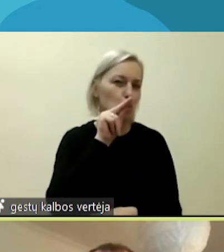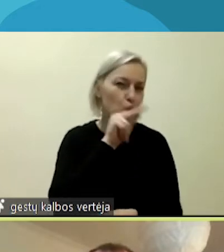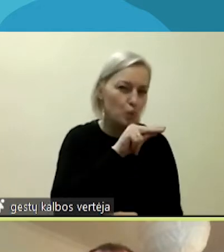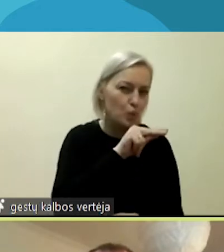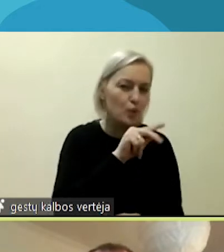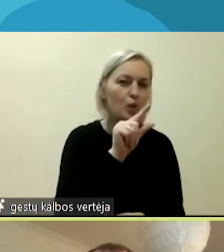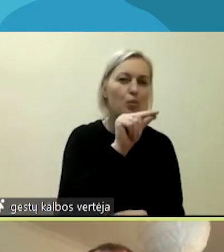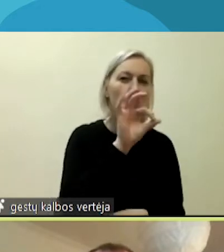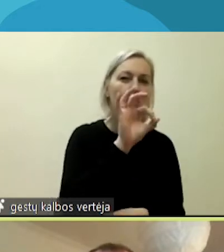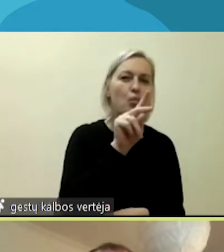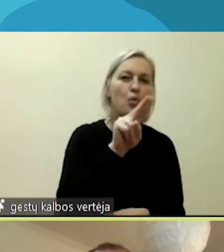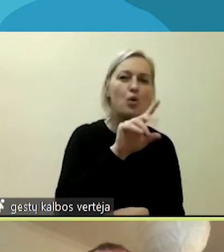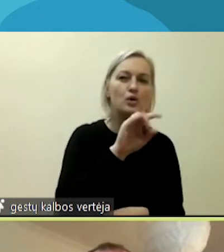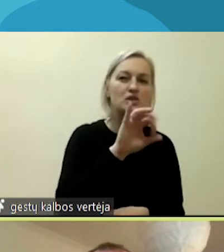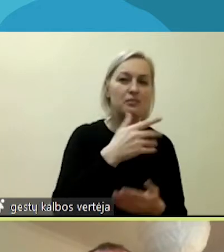us.